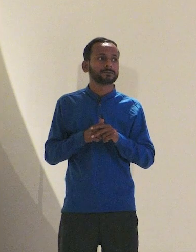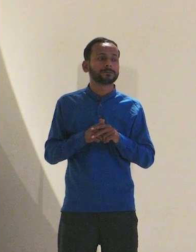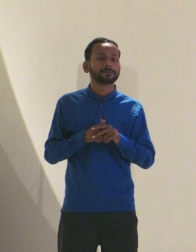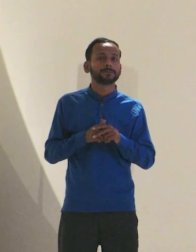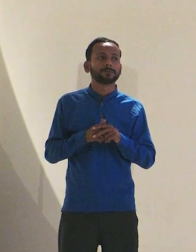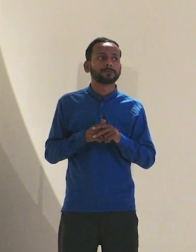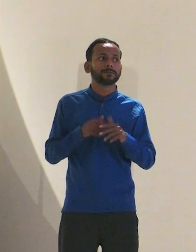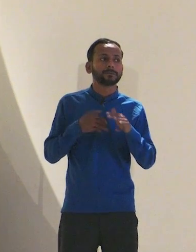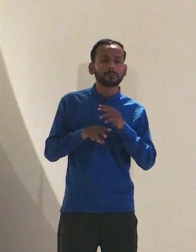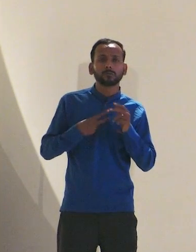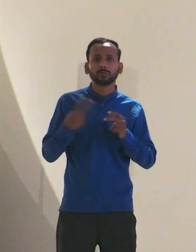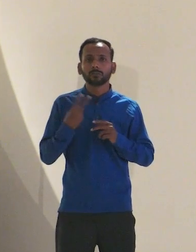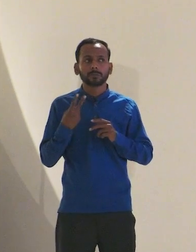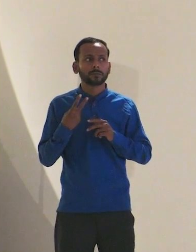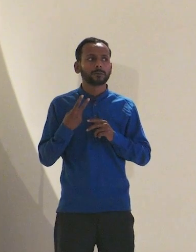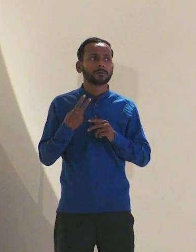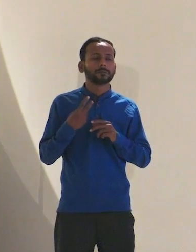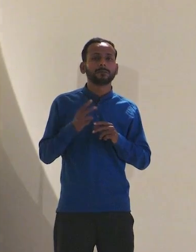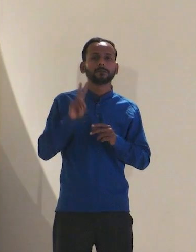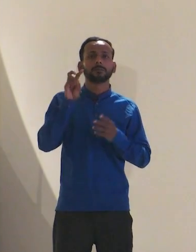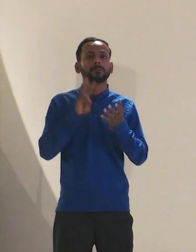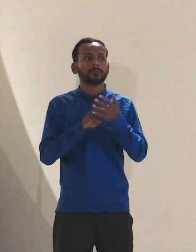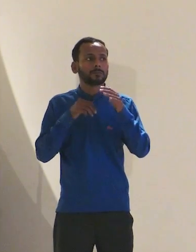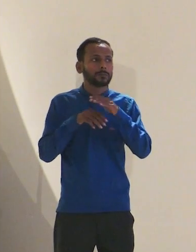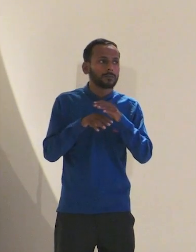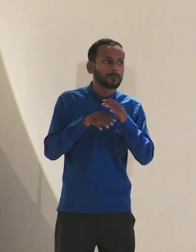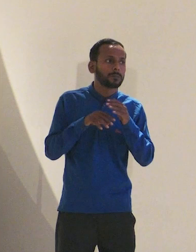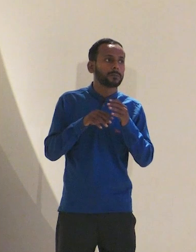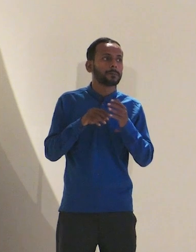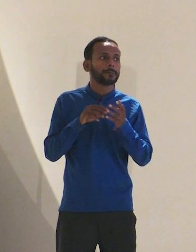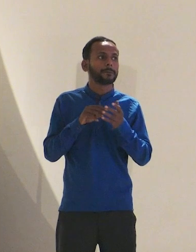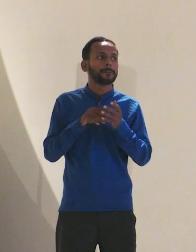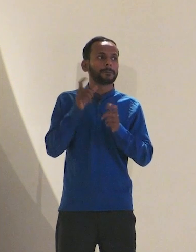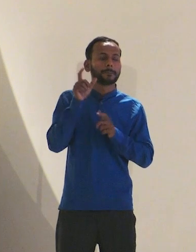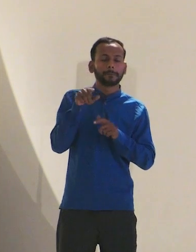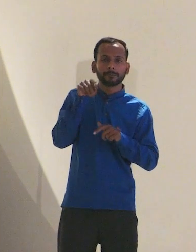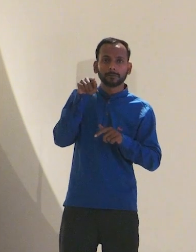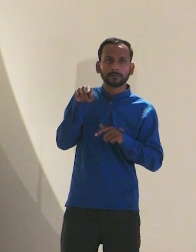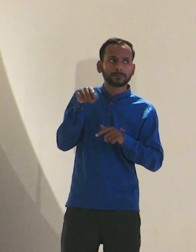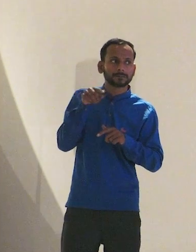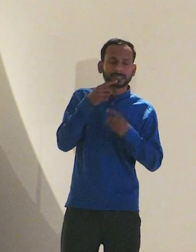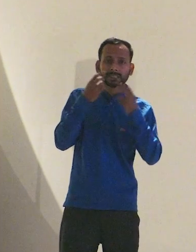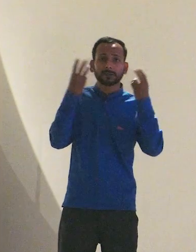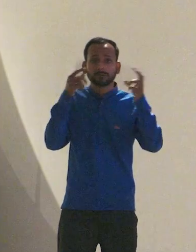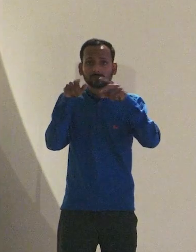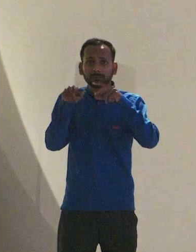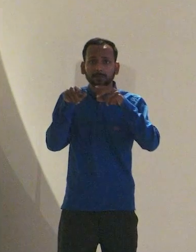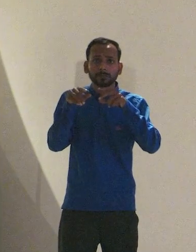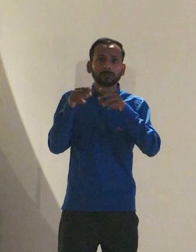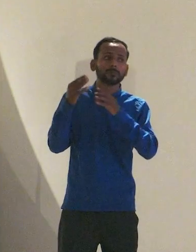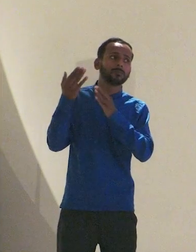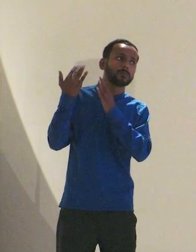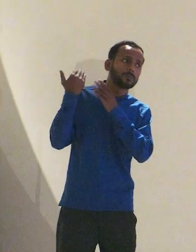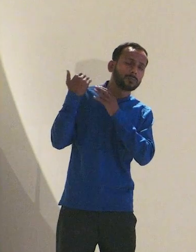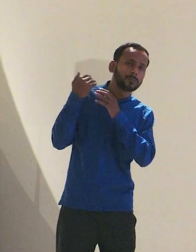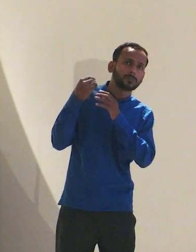And we deal with, Victoria Memorial Hall deals with this all the time, but especially so over the last 4 or 5